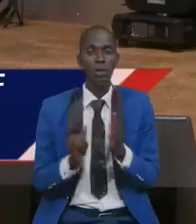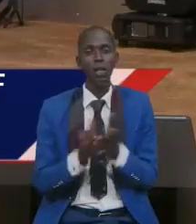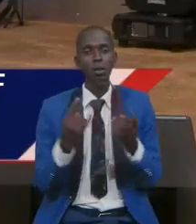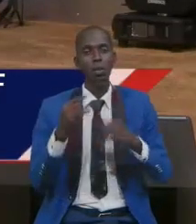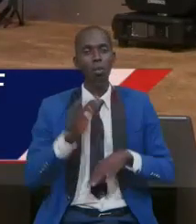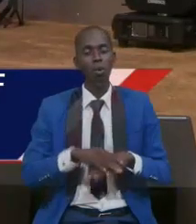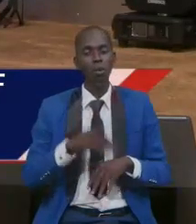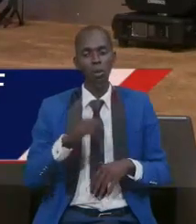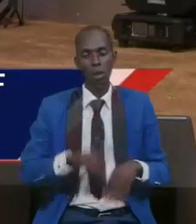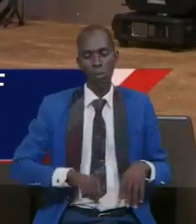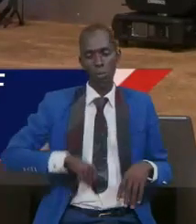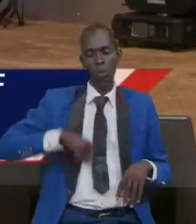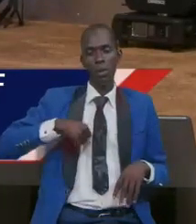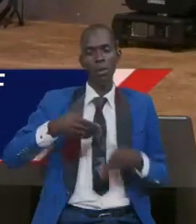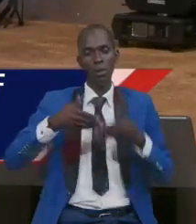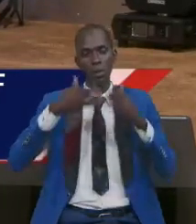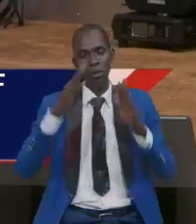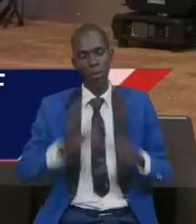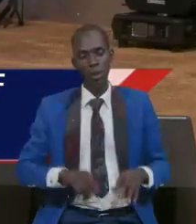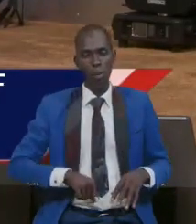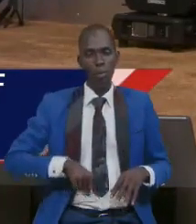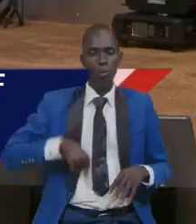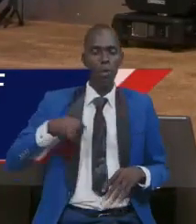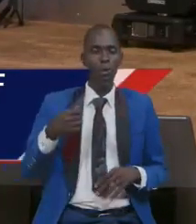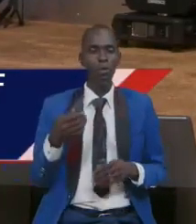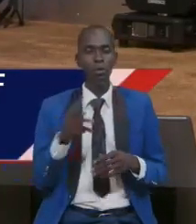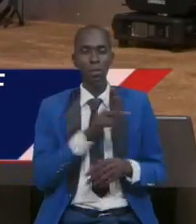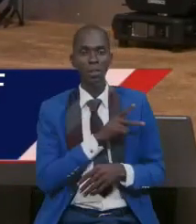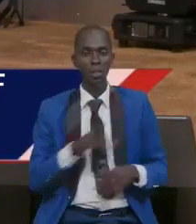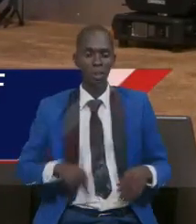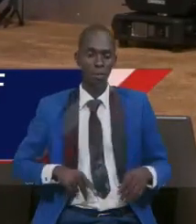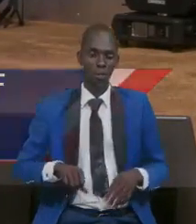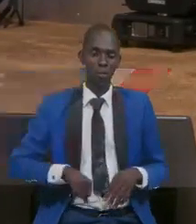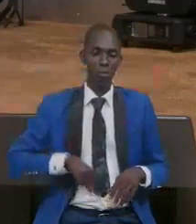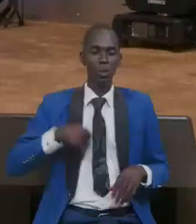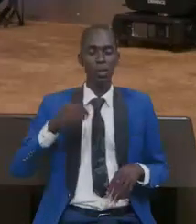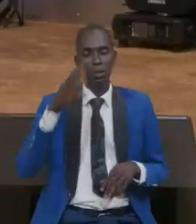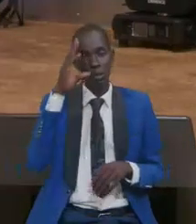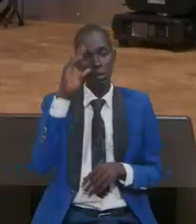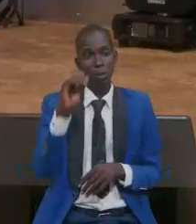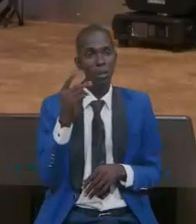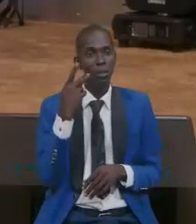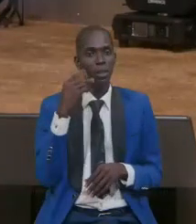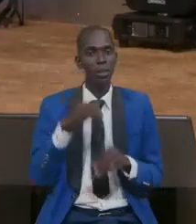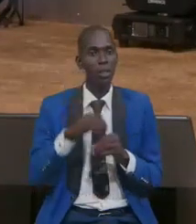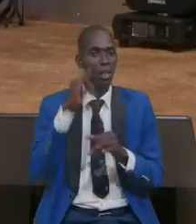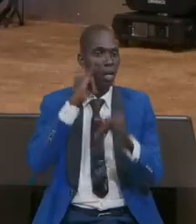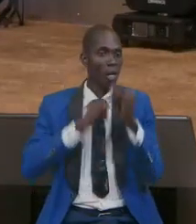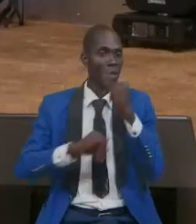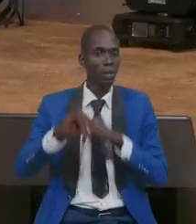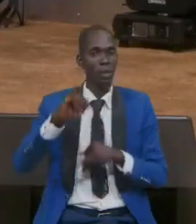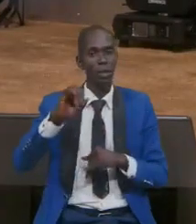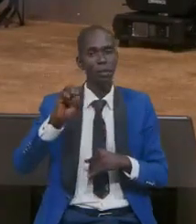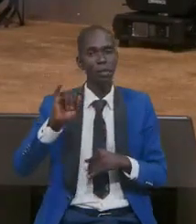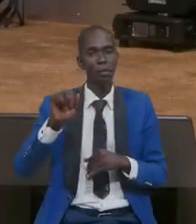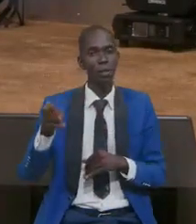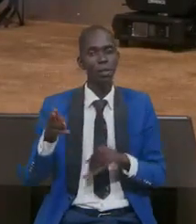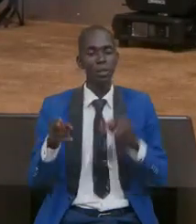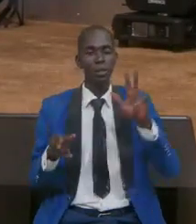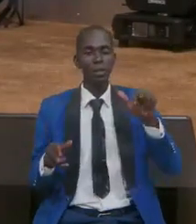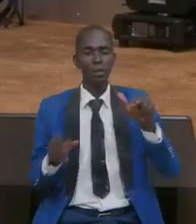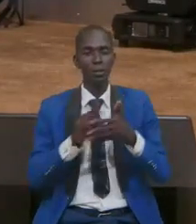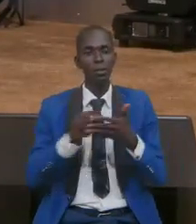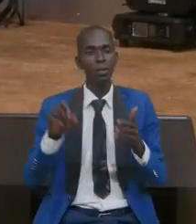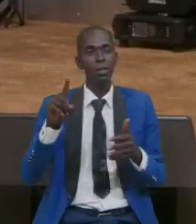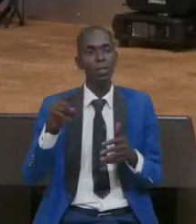man, a proud maniac. It says in Isaiah chapter 13, verse 11, and I will